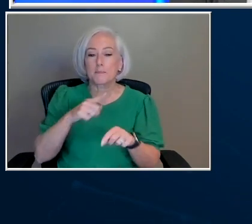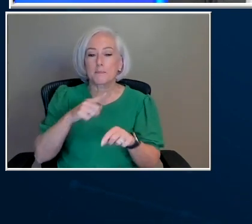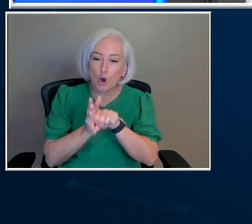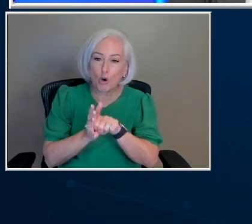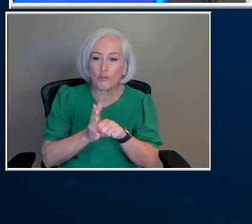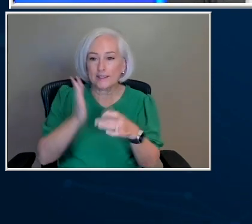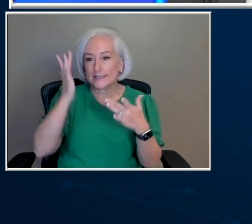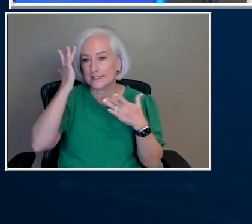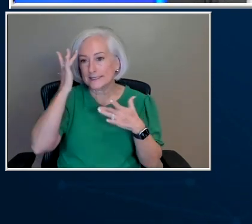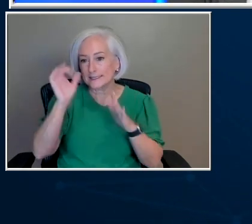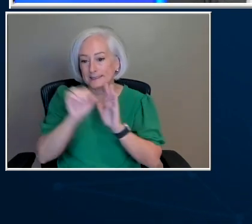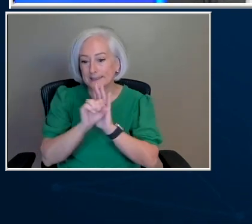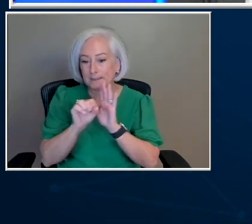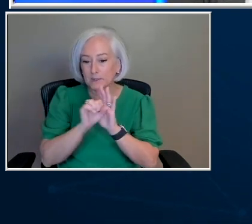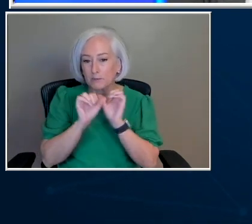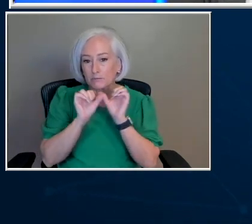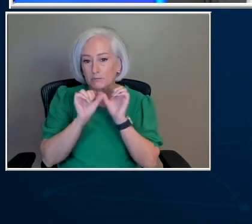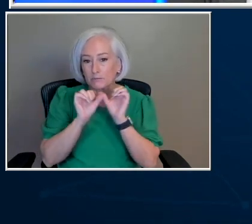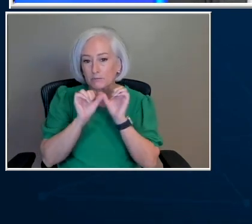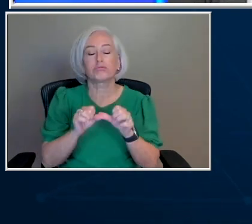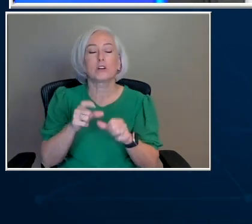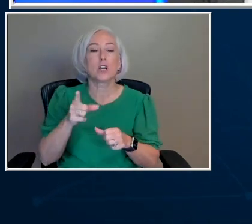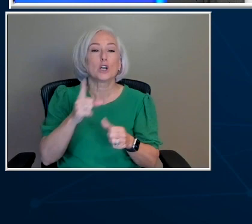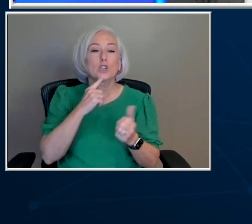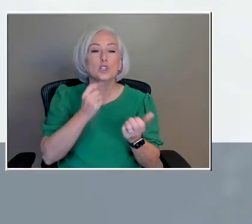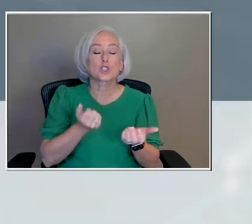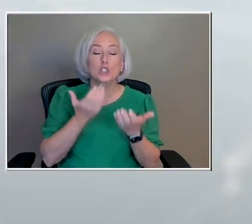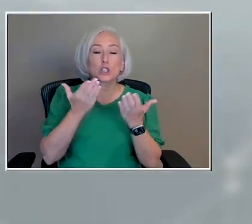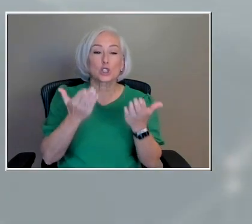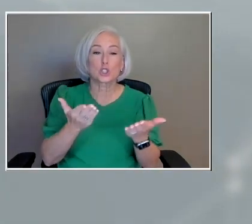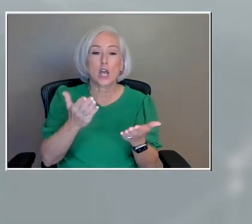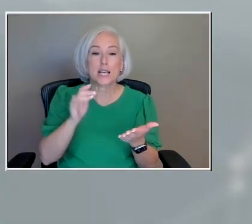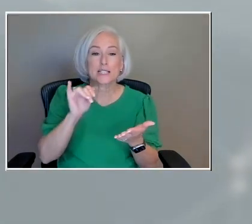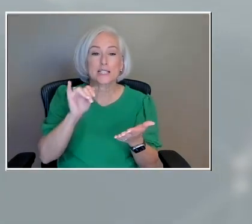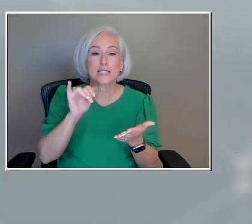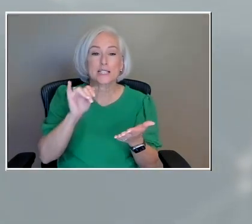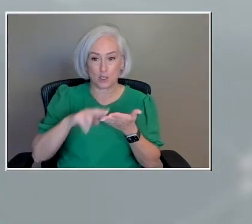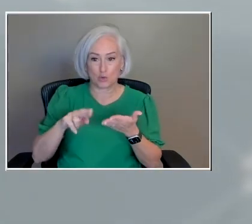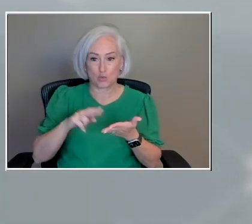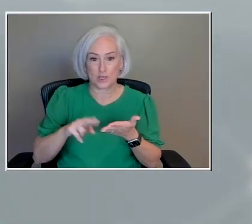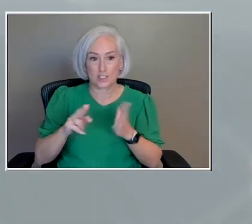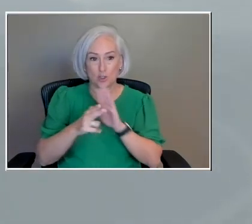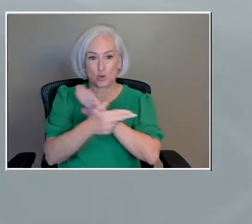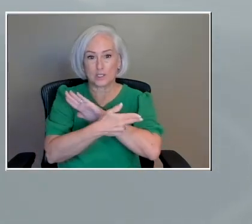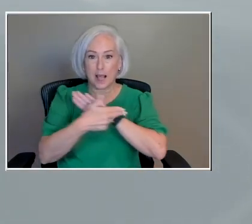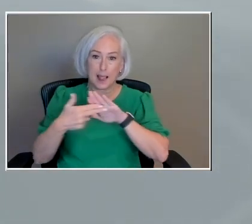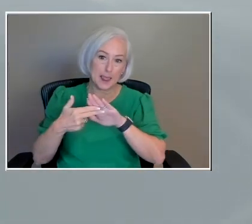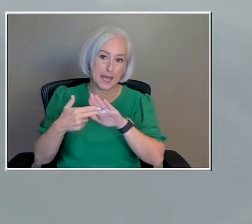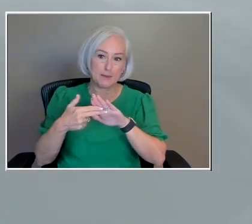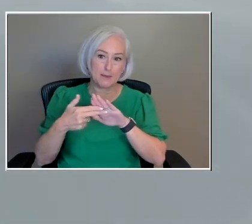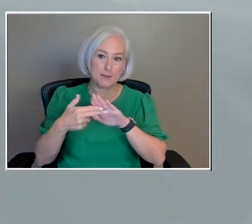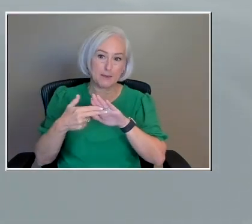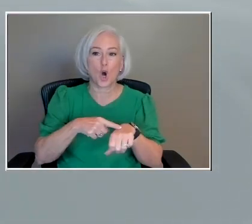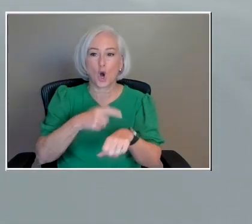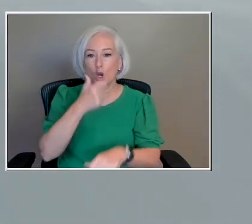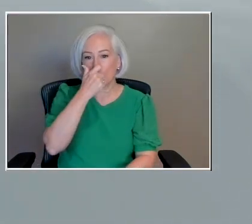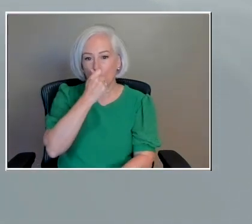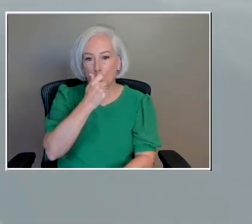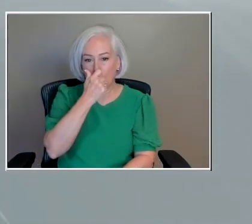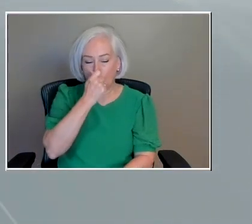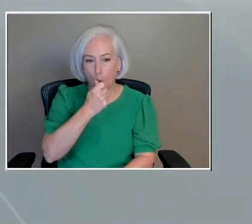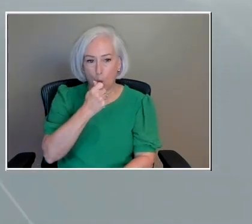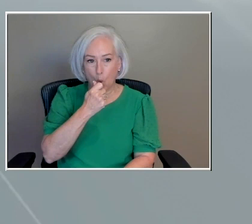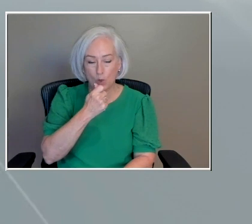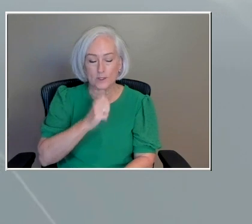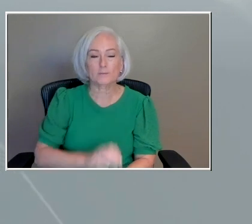months. A new study suggesting there is something that researchers are labeling what's called long cold. Yeah. That's to say symptoms can